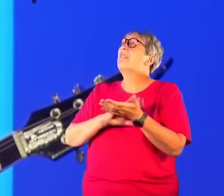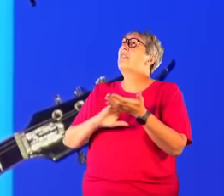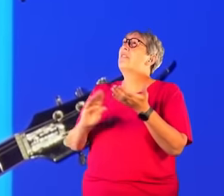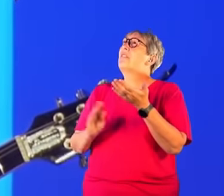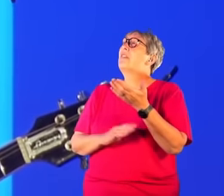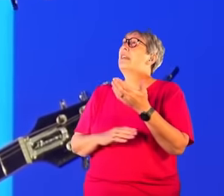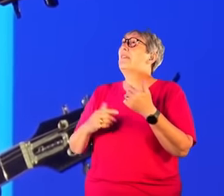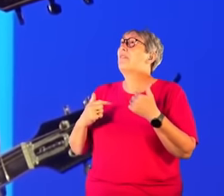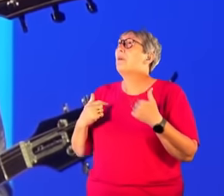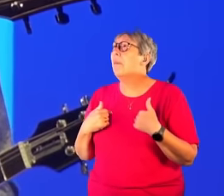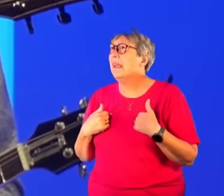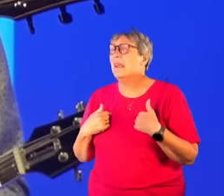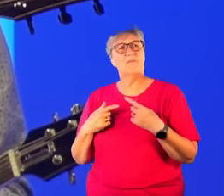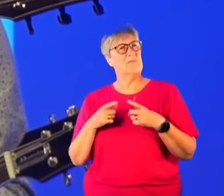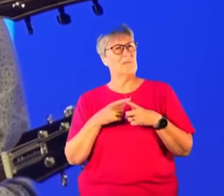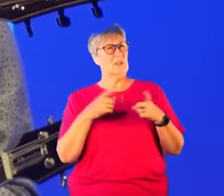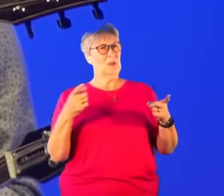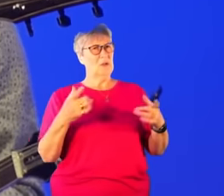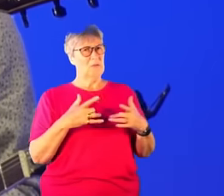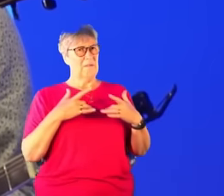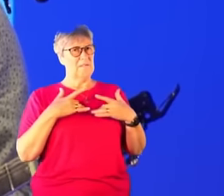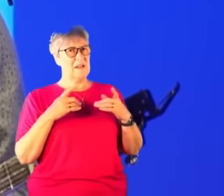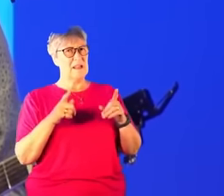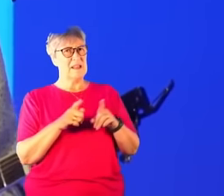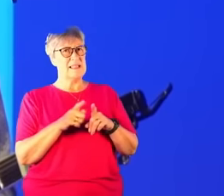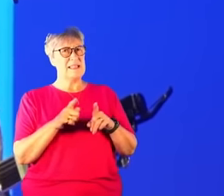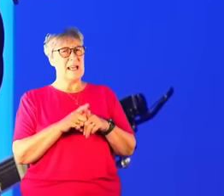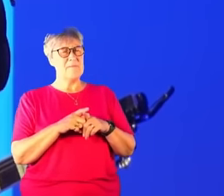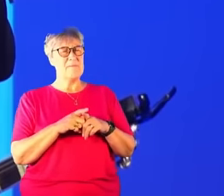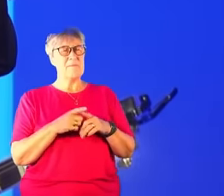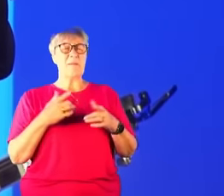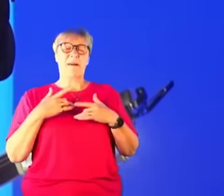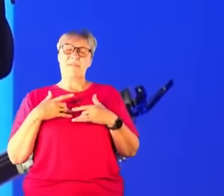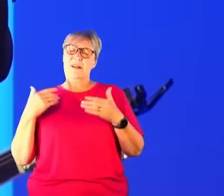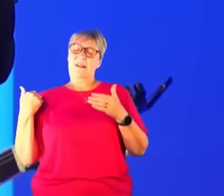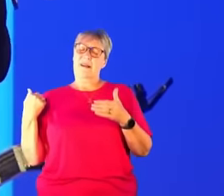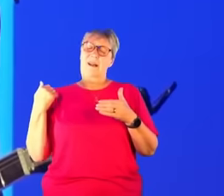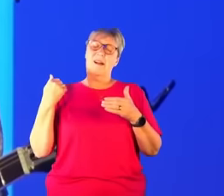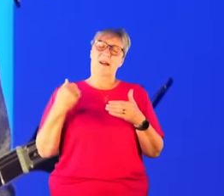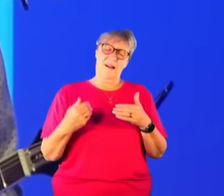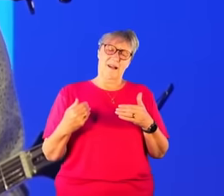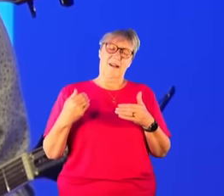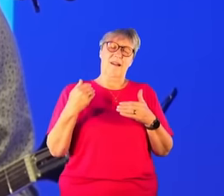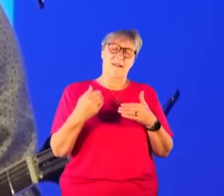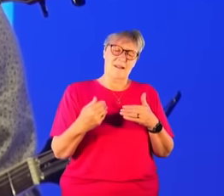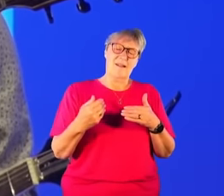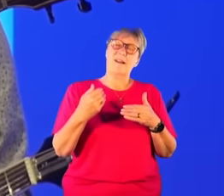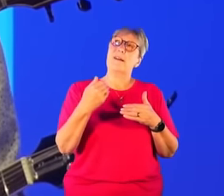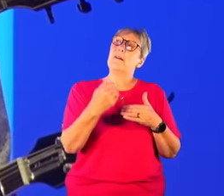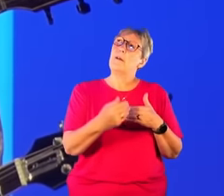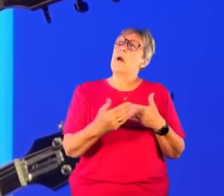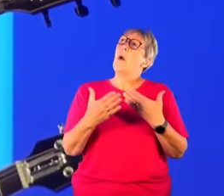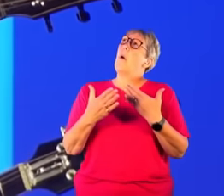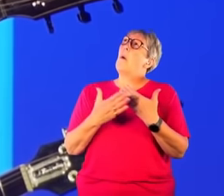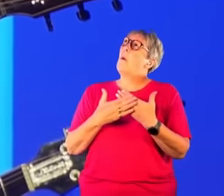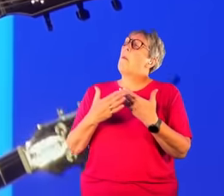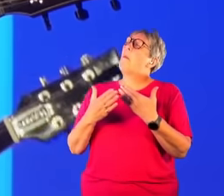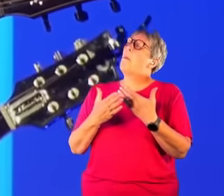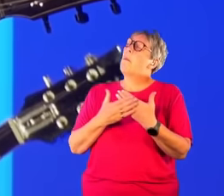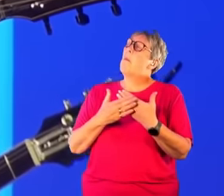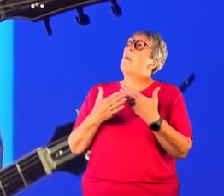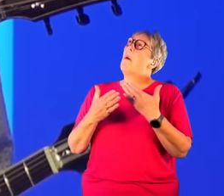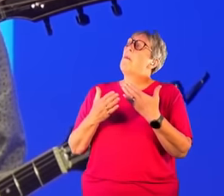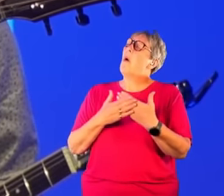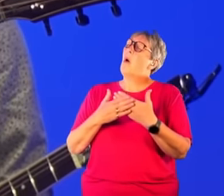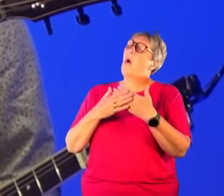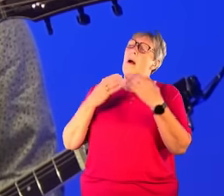you feel that as well, but over the years I just grew to understand more fully